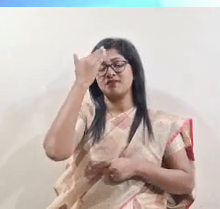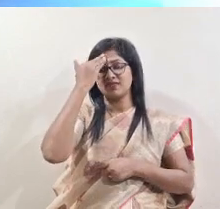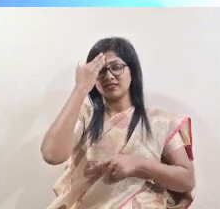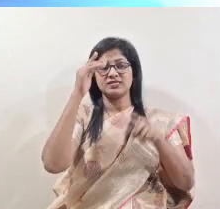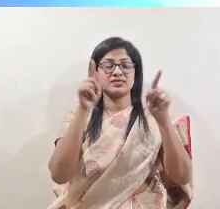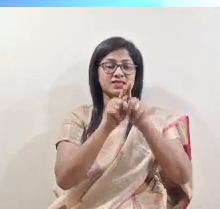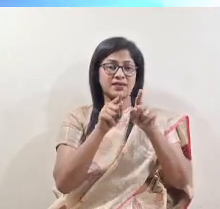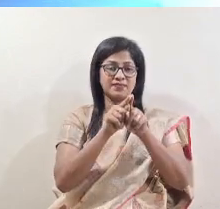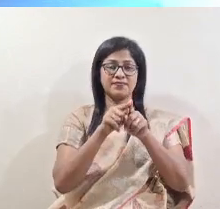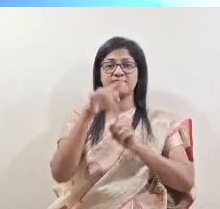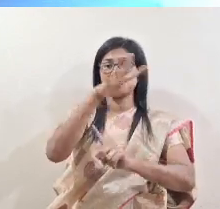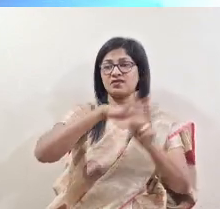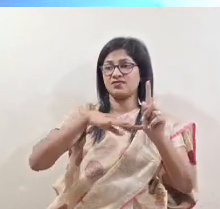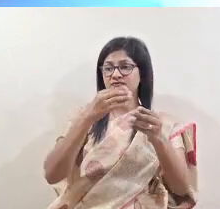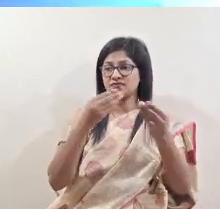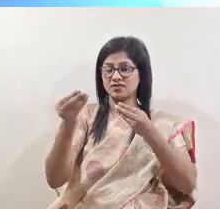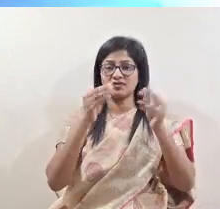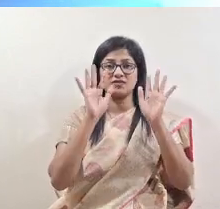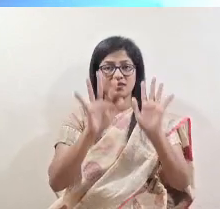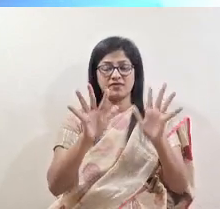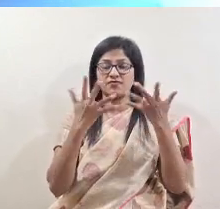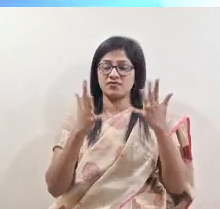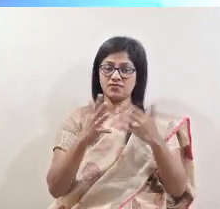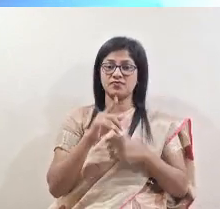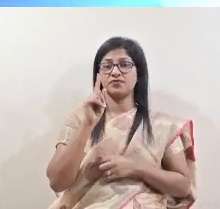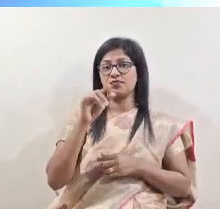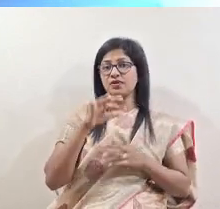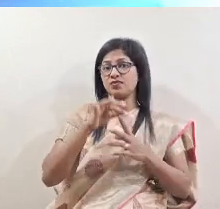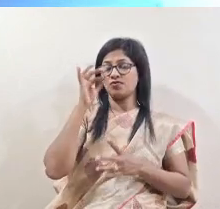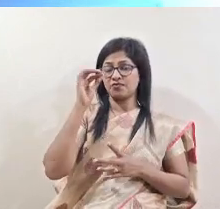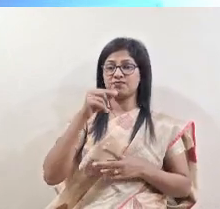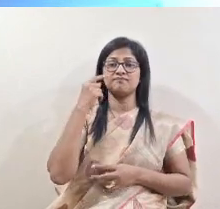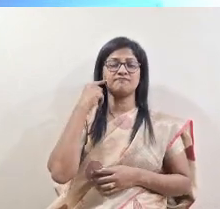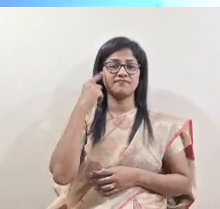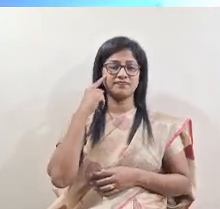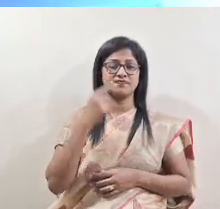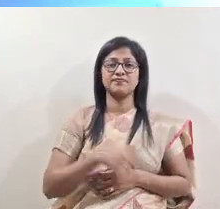had familiarity with the surroundings or not. So one